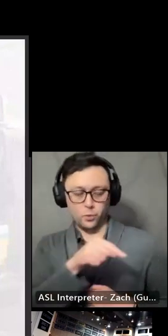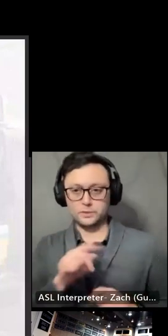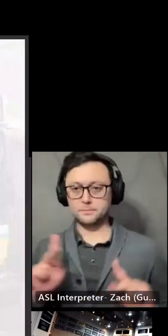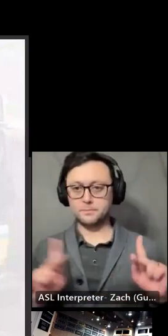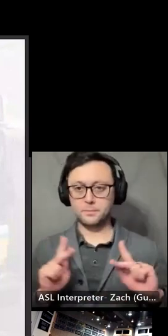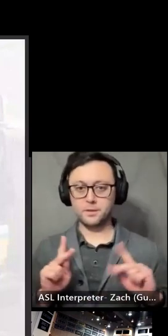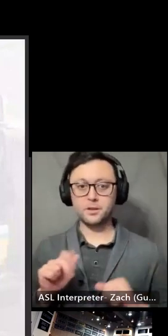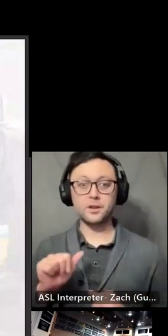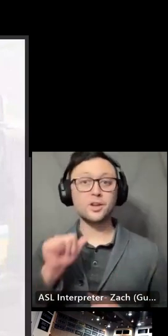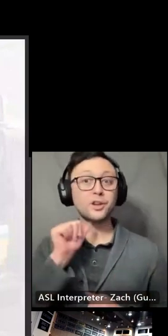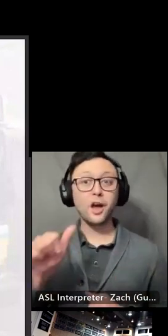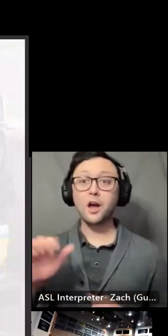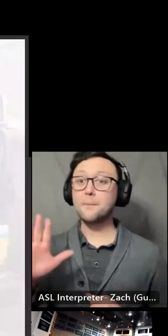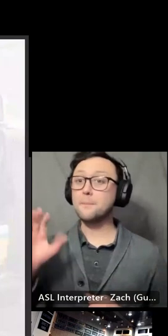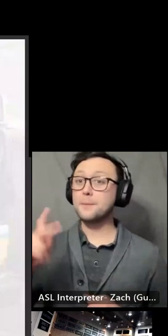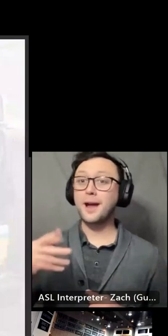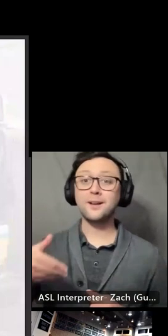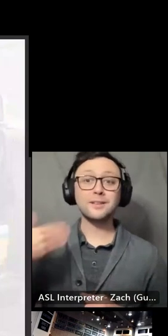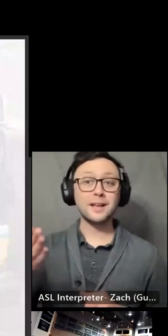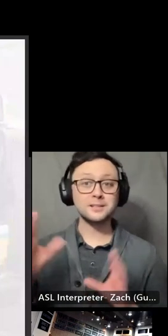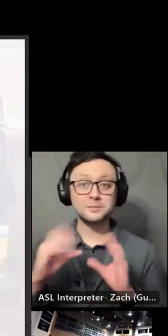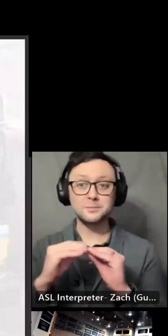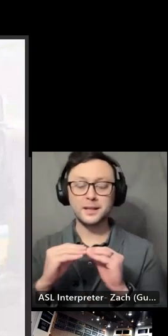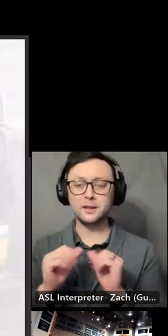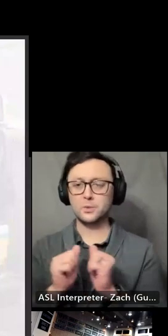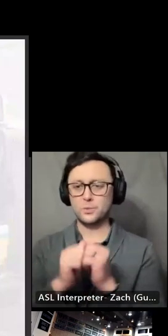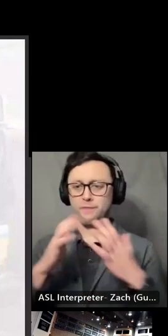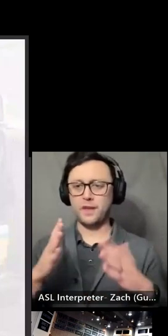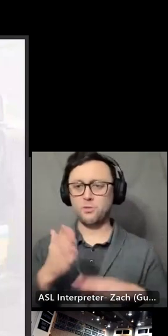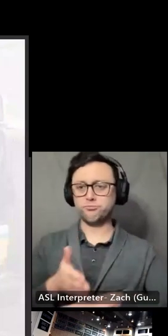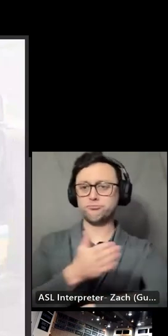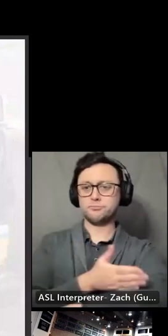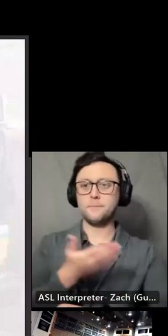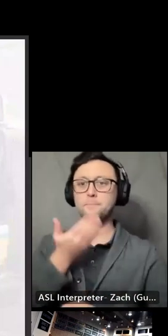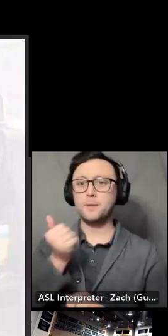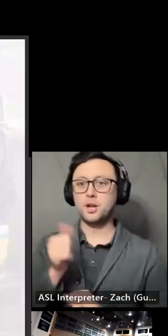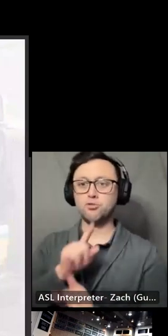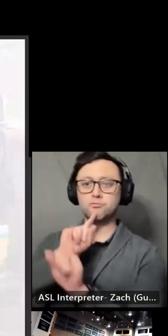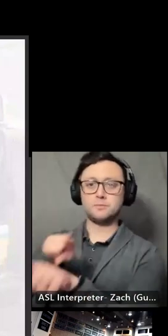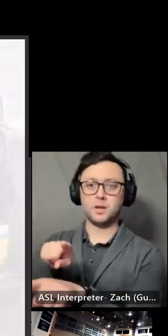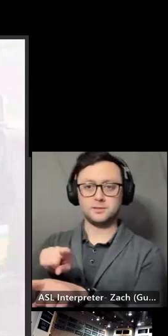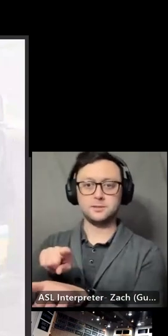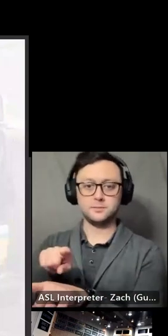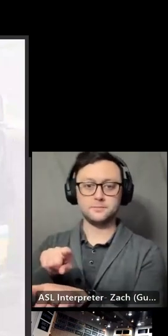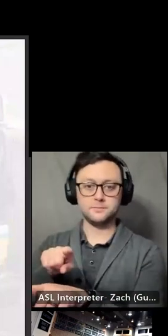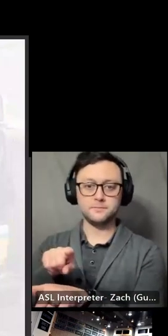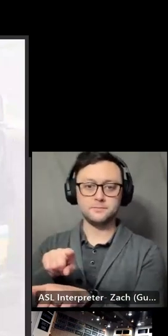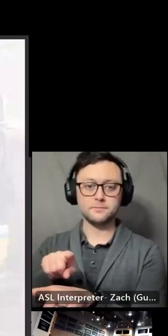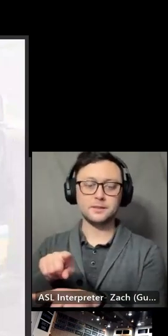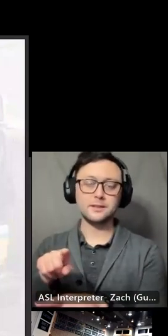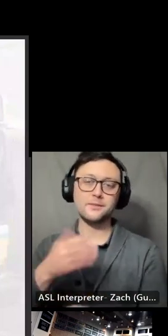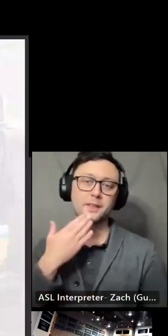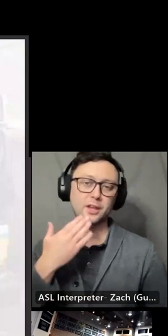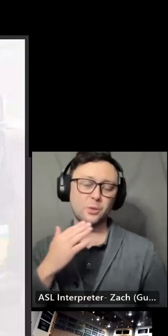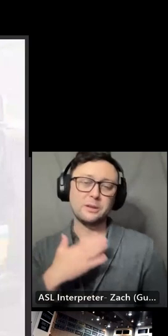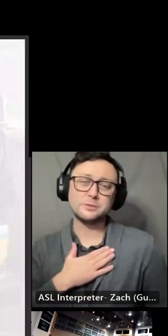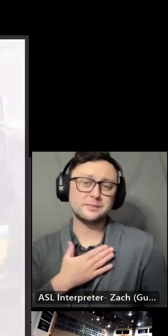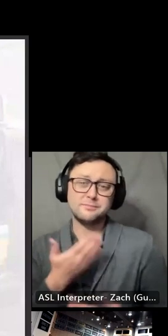back the next time without some better responses in good spirit. Thank you.